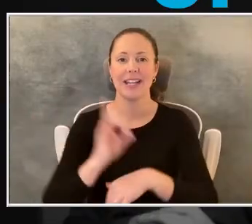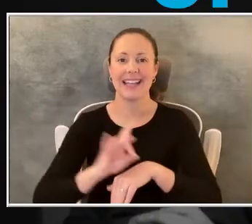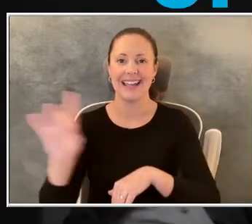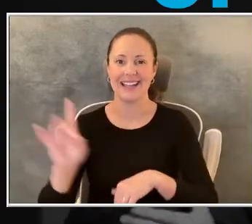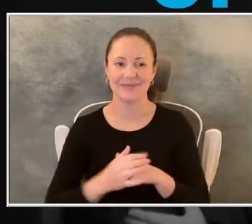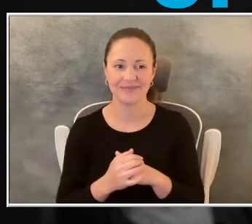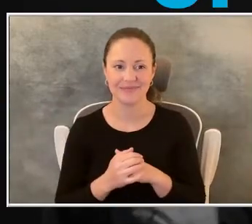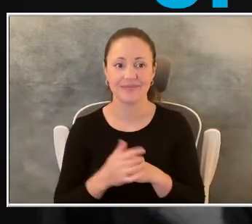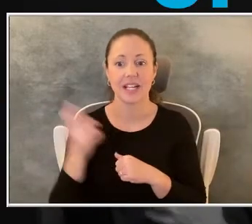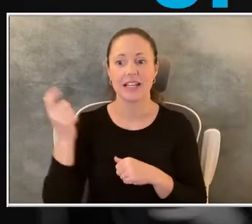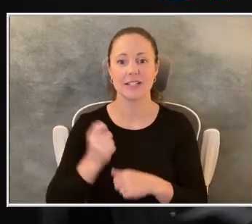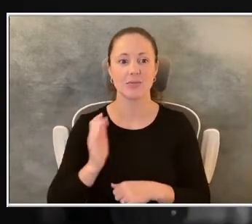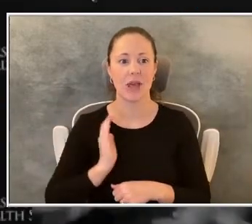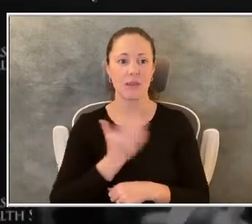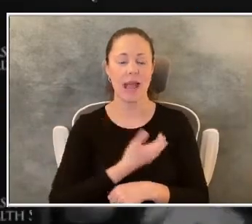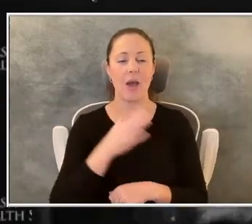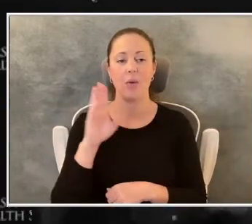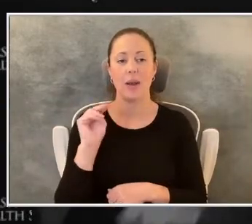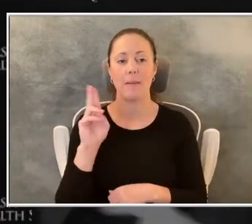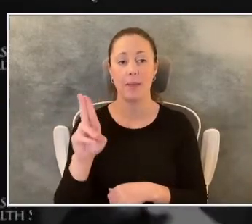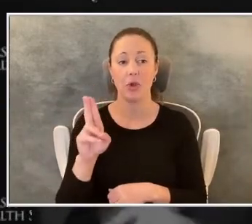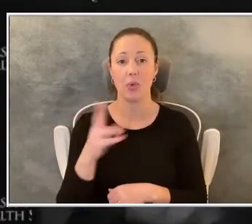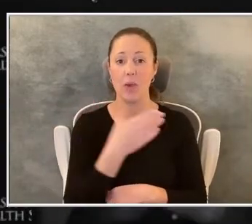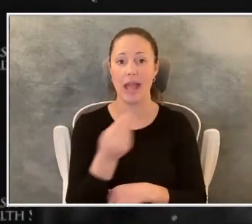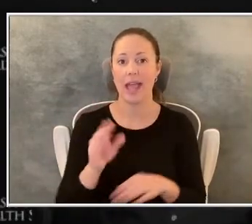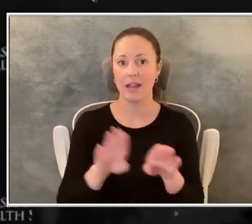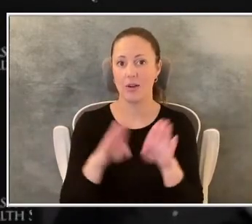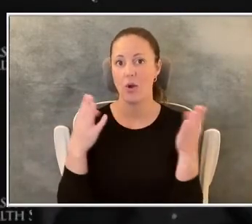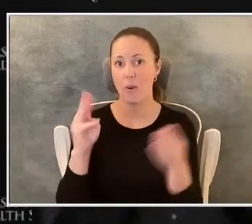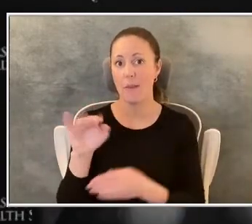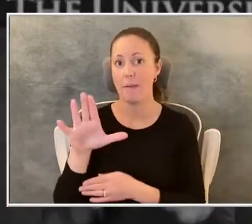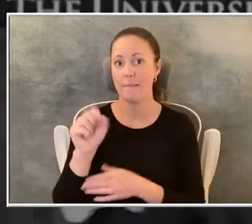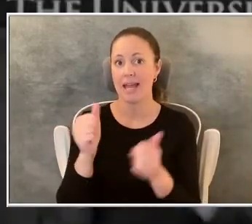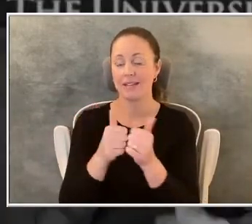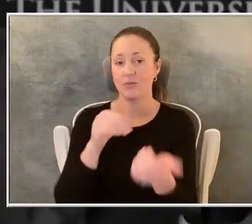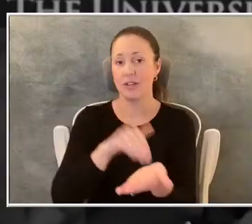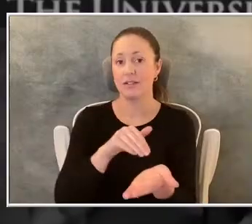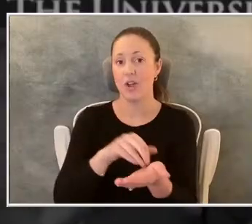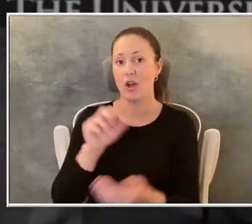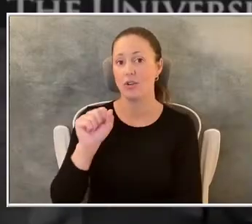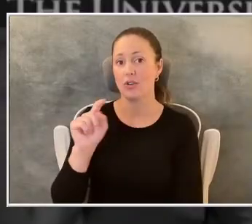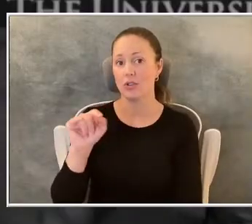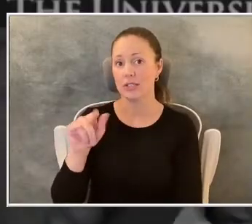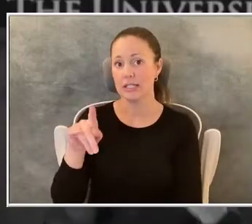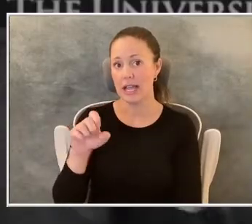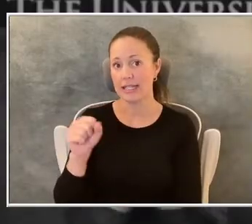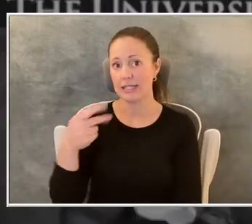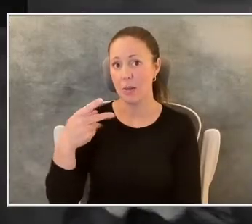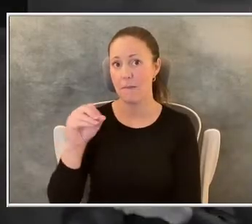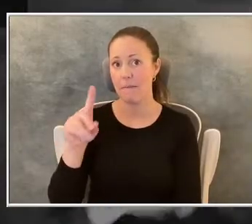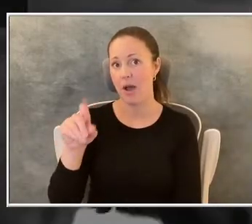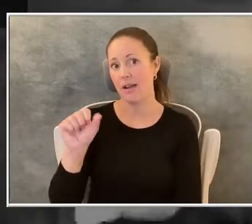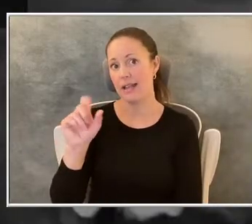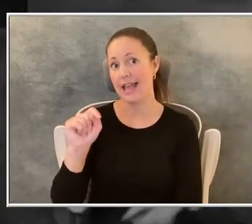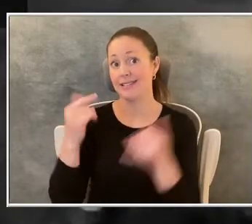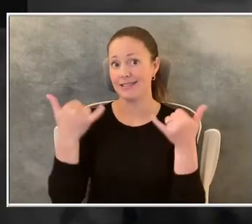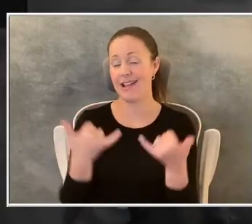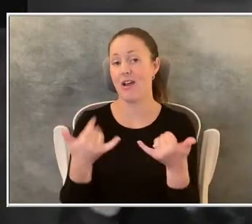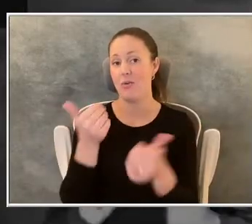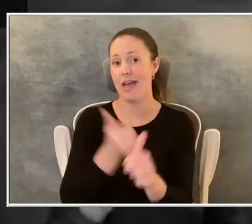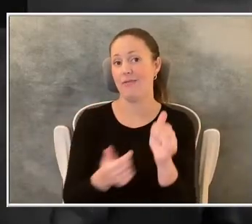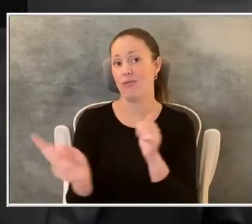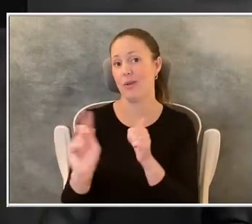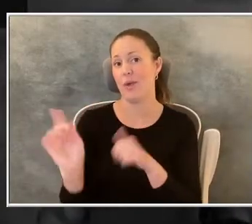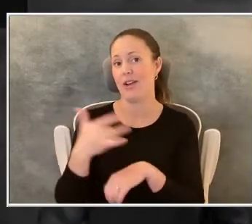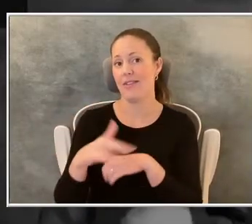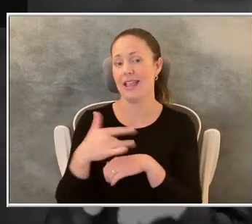Subscribe to our Morning Medical Update and Open Mics with Dr. Stites podcast. Now everywhere podcasts are available.